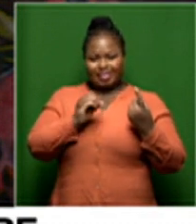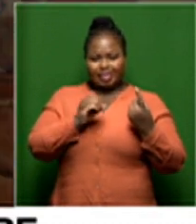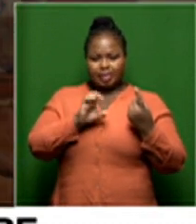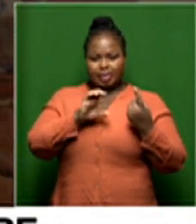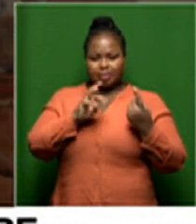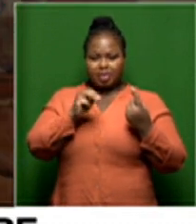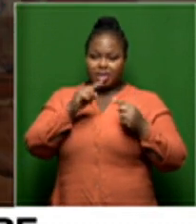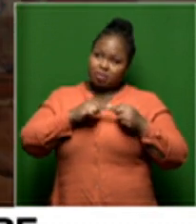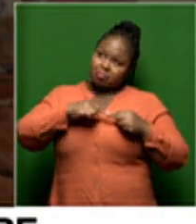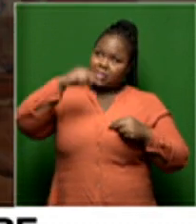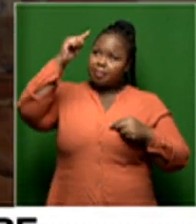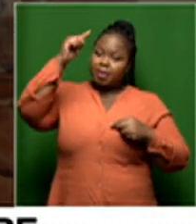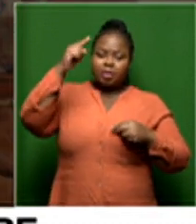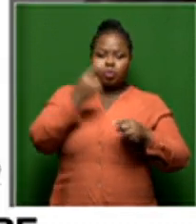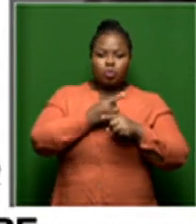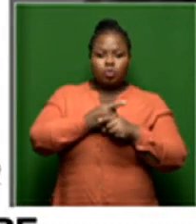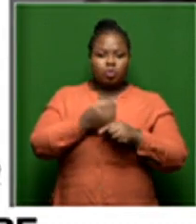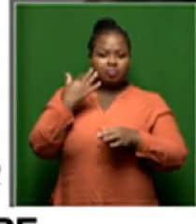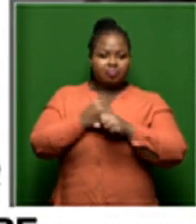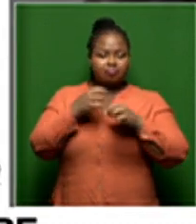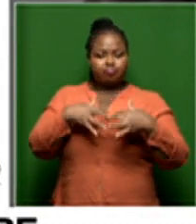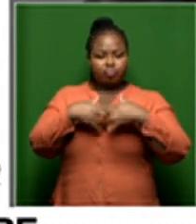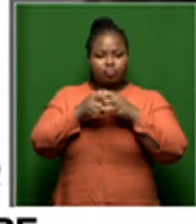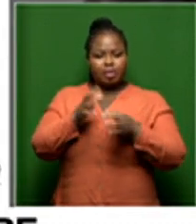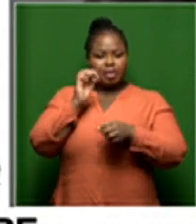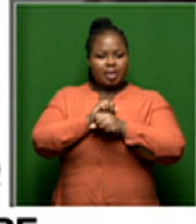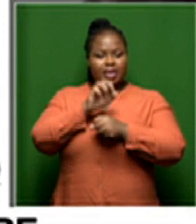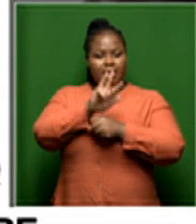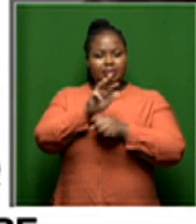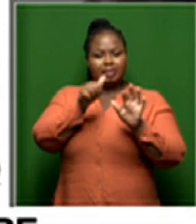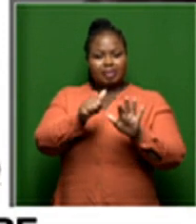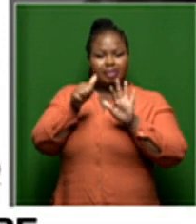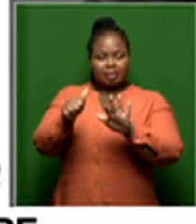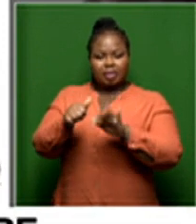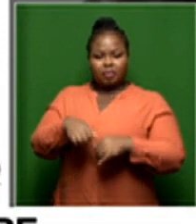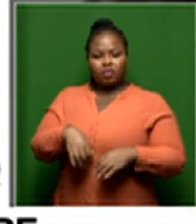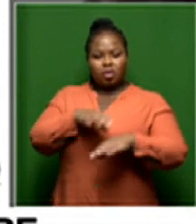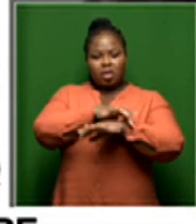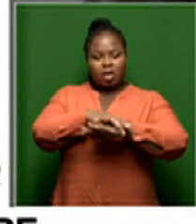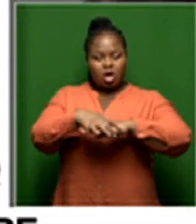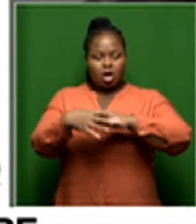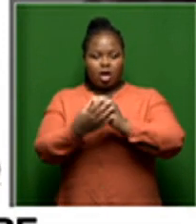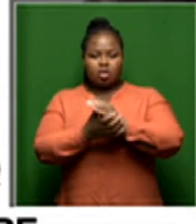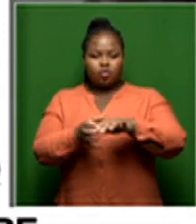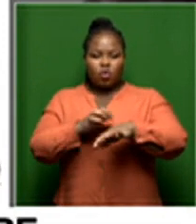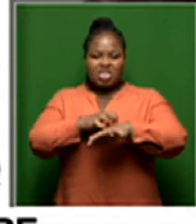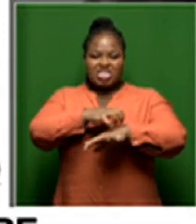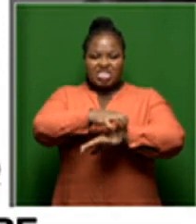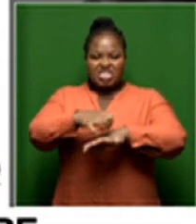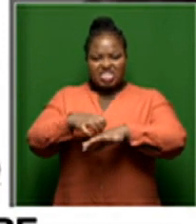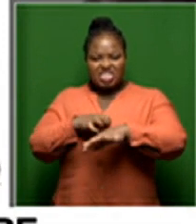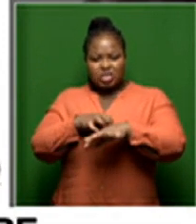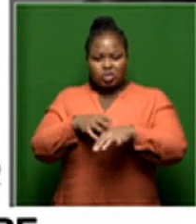centimeters high. It was conceived in 1966. It has a beautiful patina, a hand-rasped surface. It's a